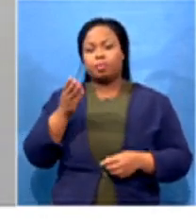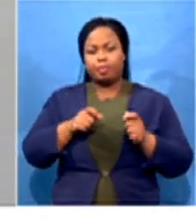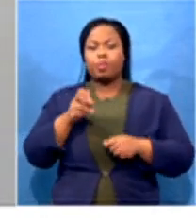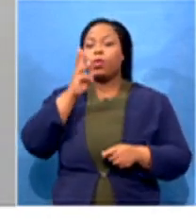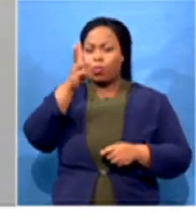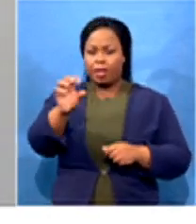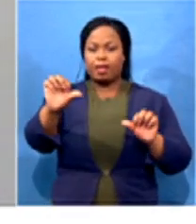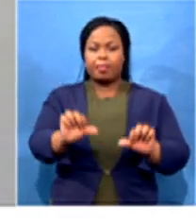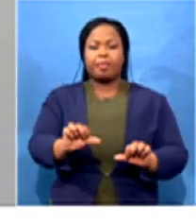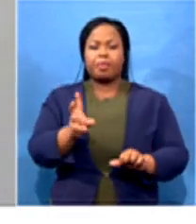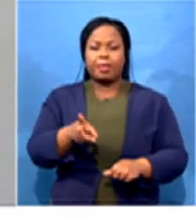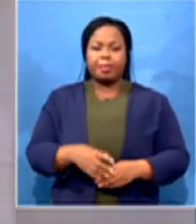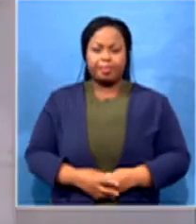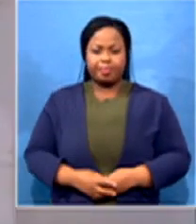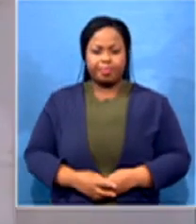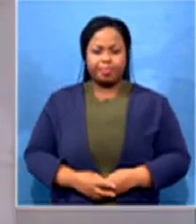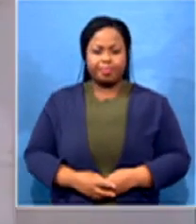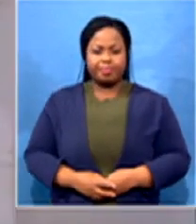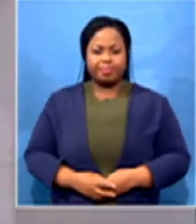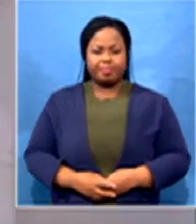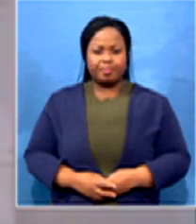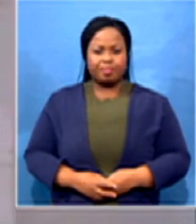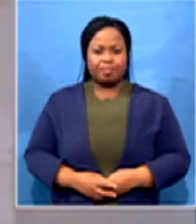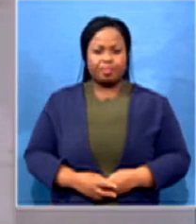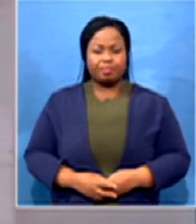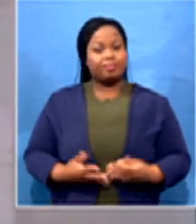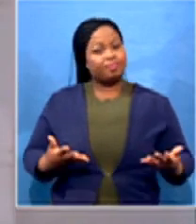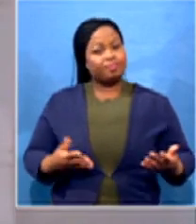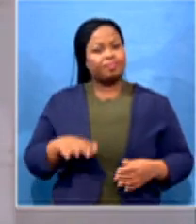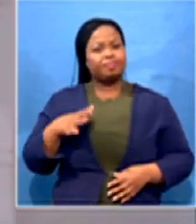back. And that's how we come to the end of your sport